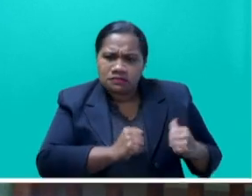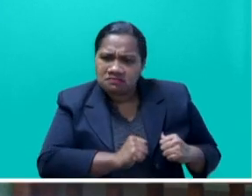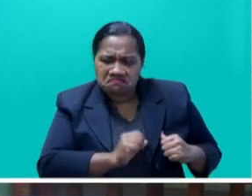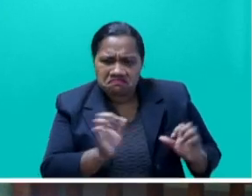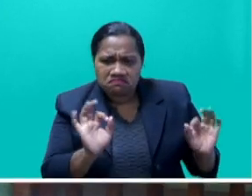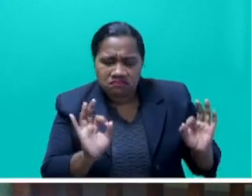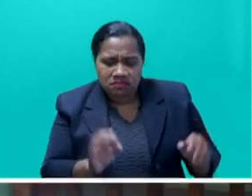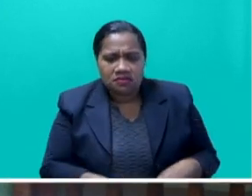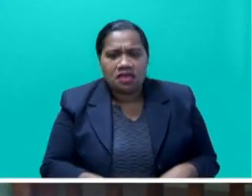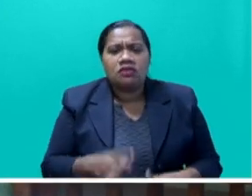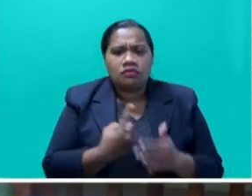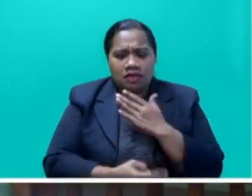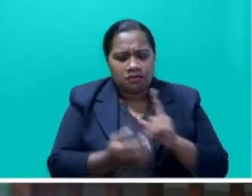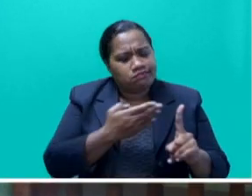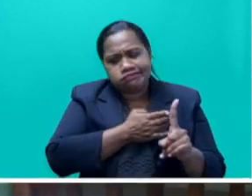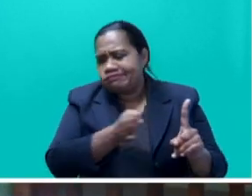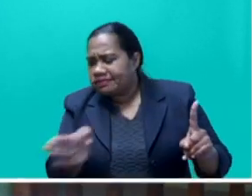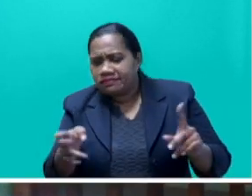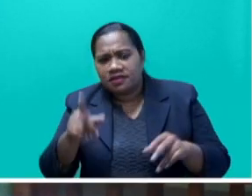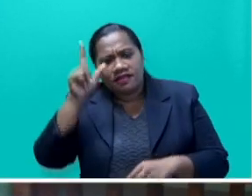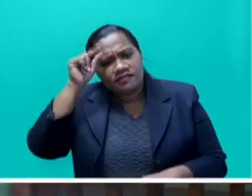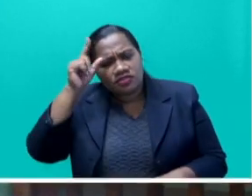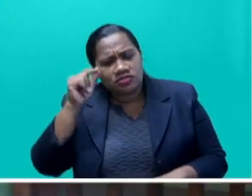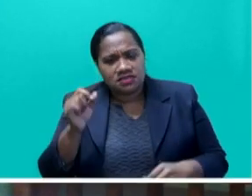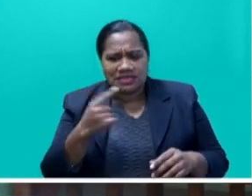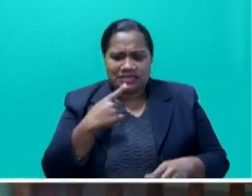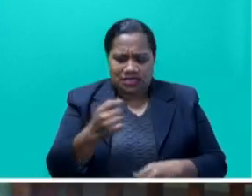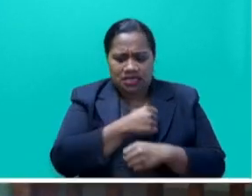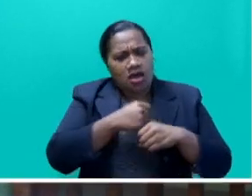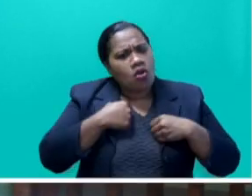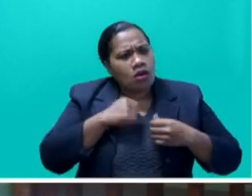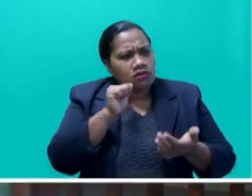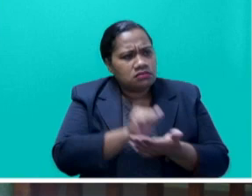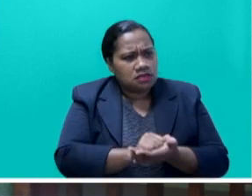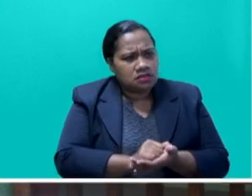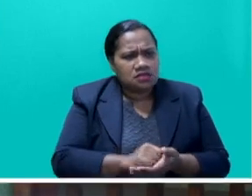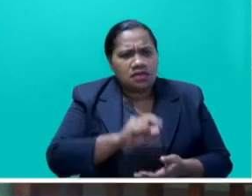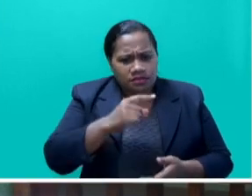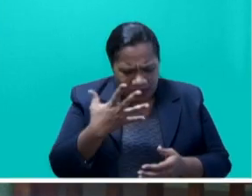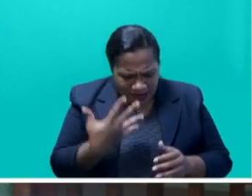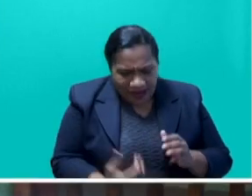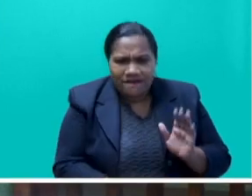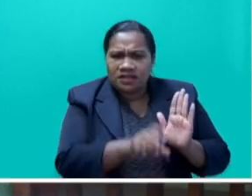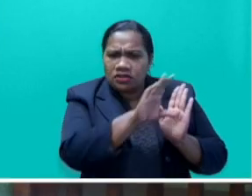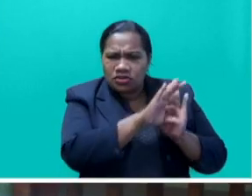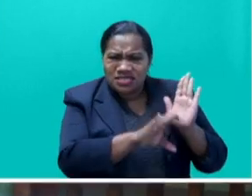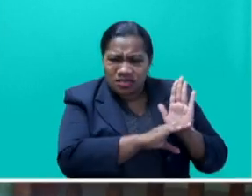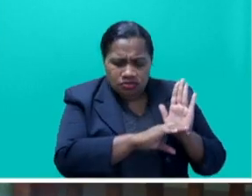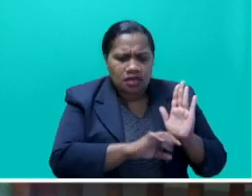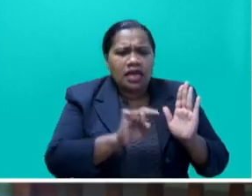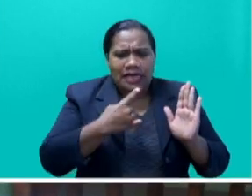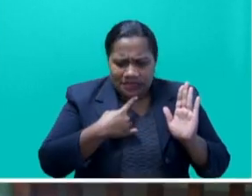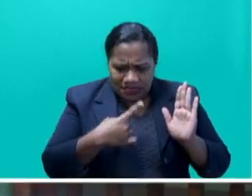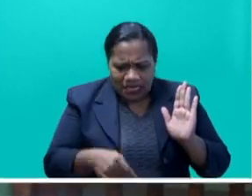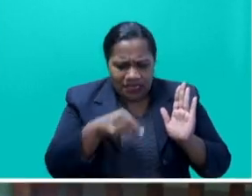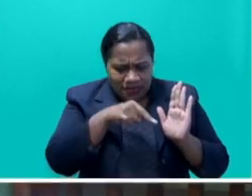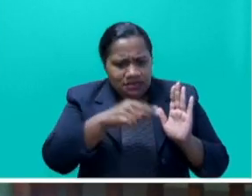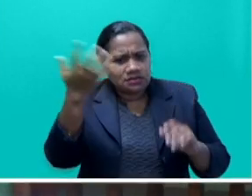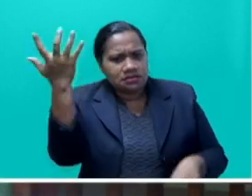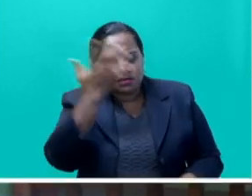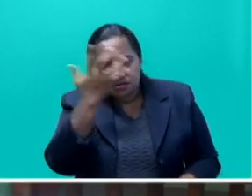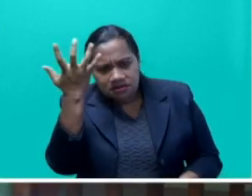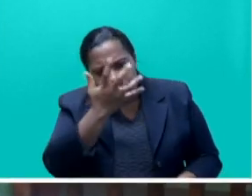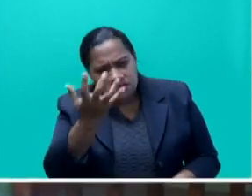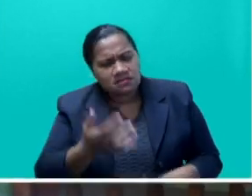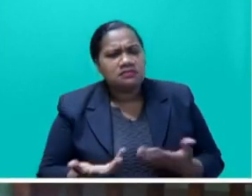misleading Fijians that our rights as safeguarded under our Constitution are under threat. Mr. Speaker, sir, we must